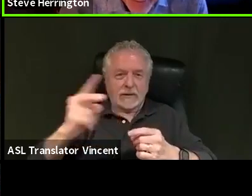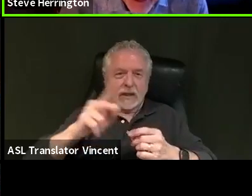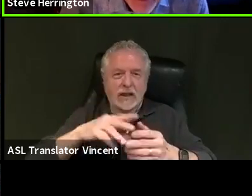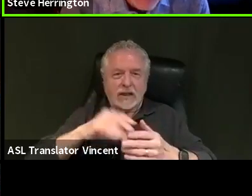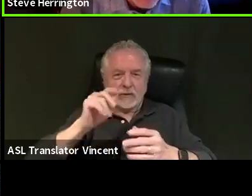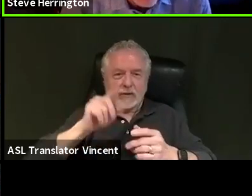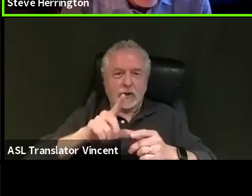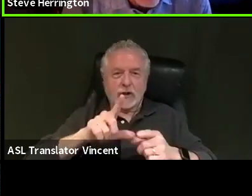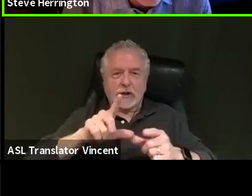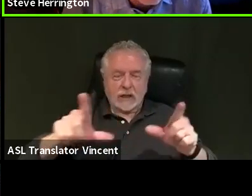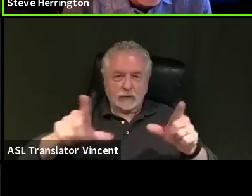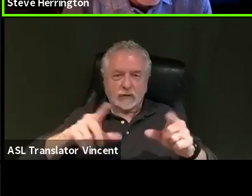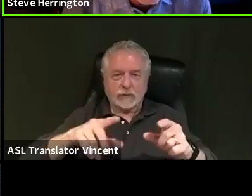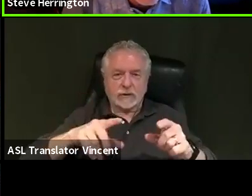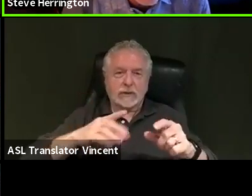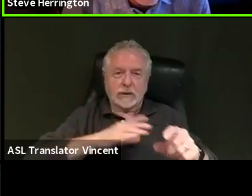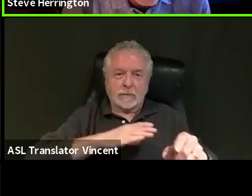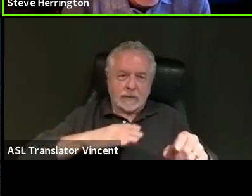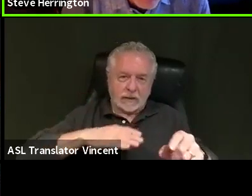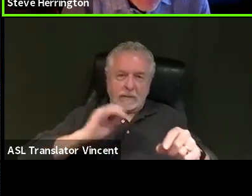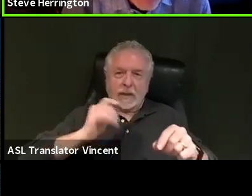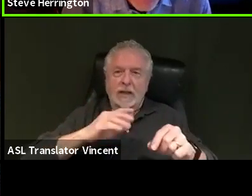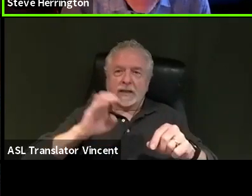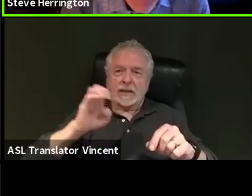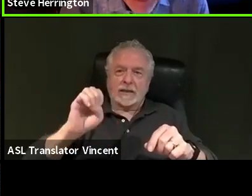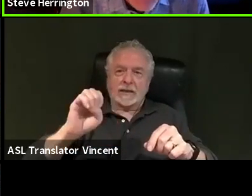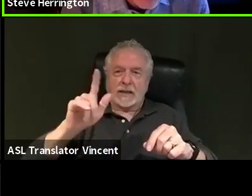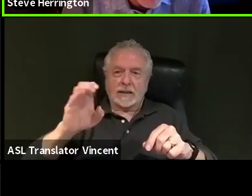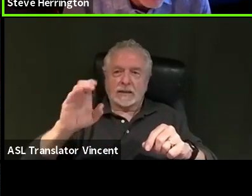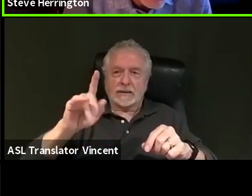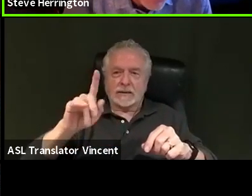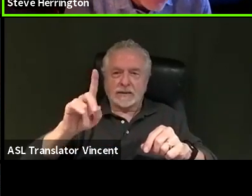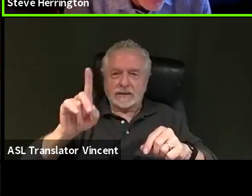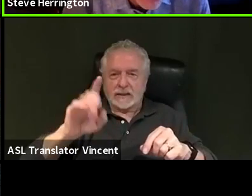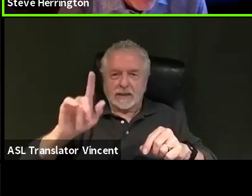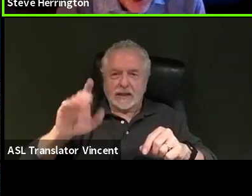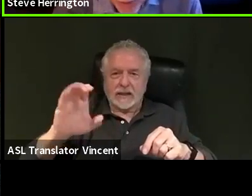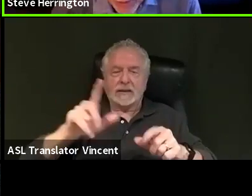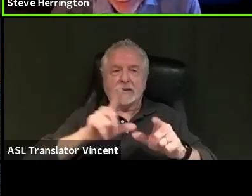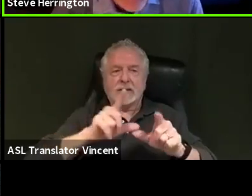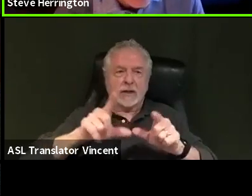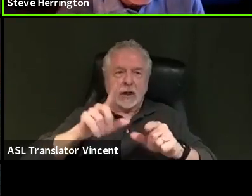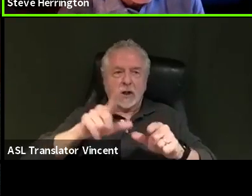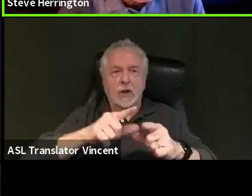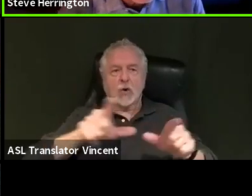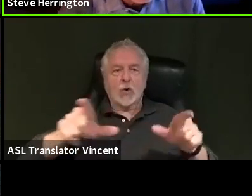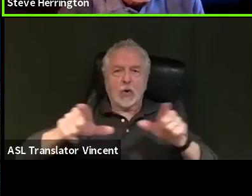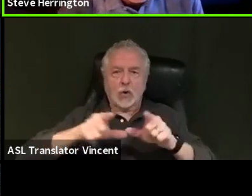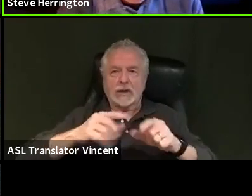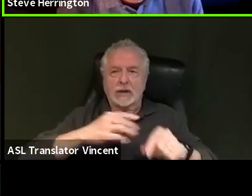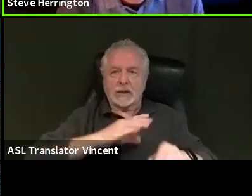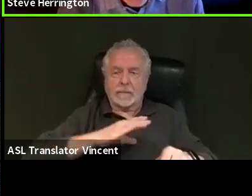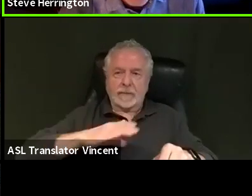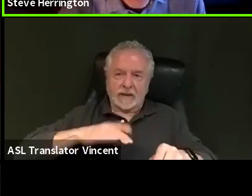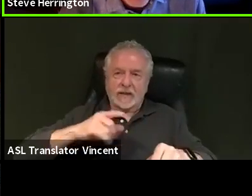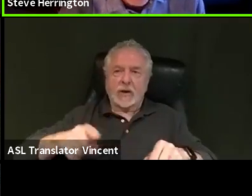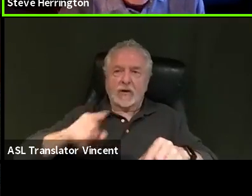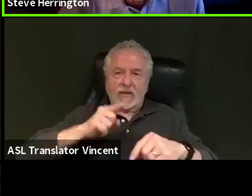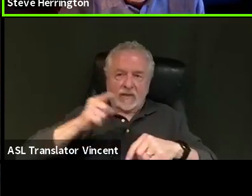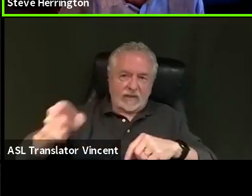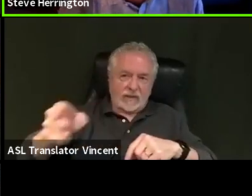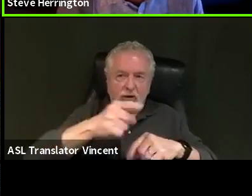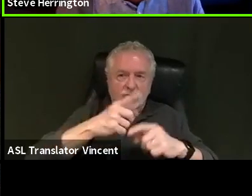learner committees are basically our ELACs and DLACs, district and local committees, and they are out